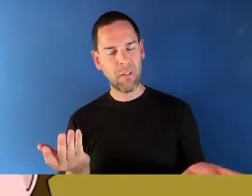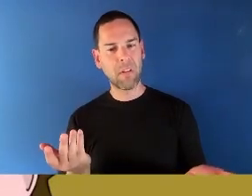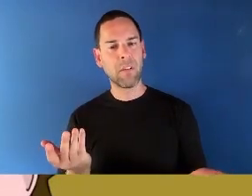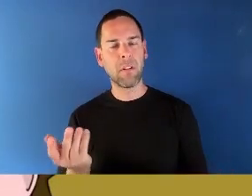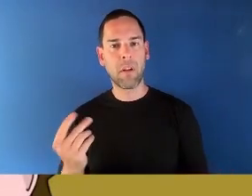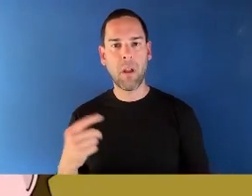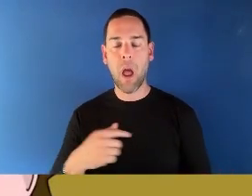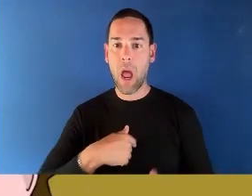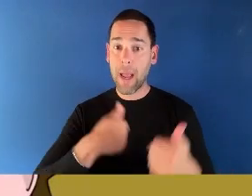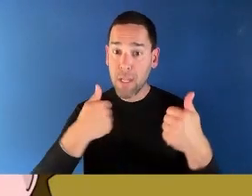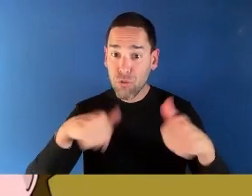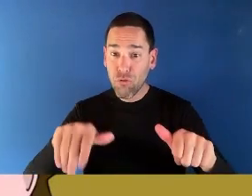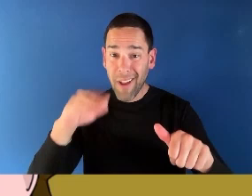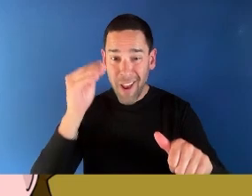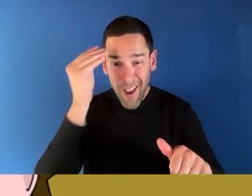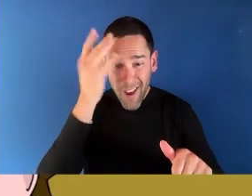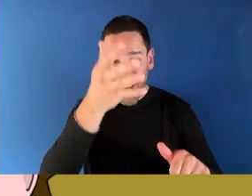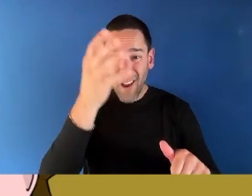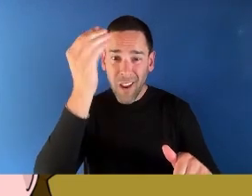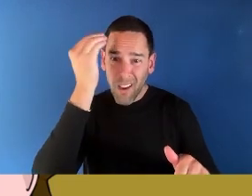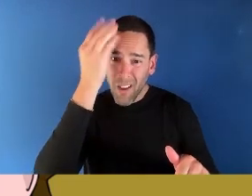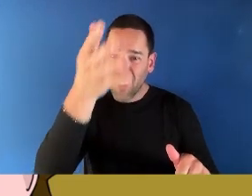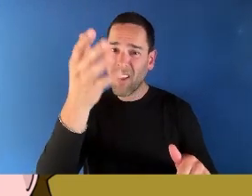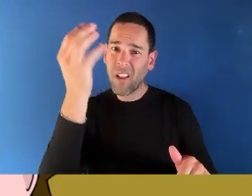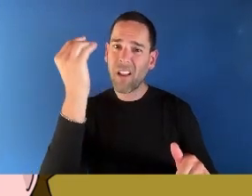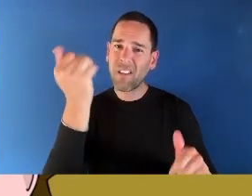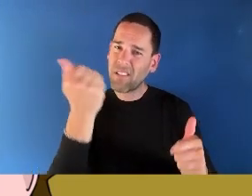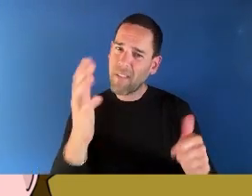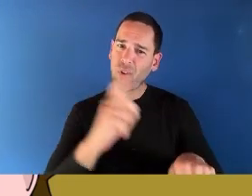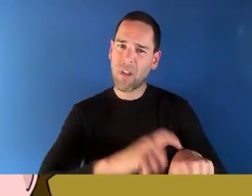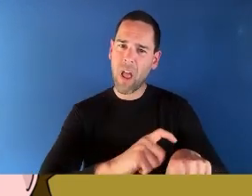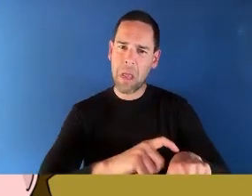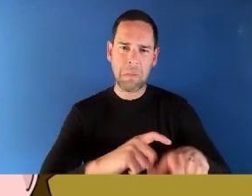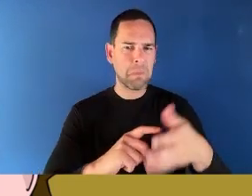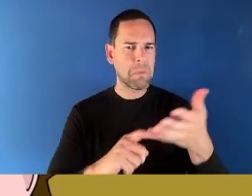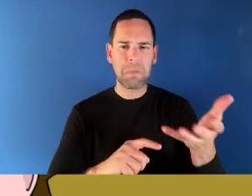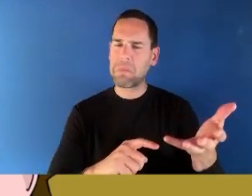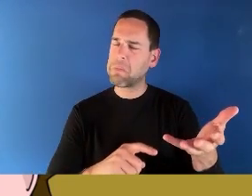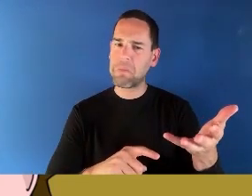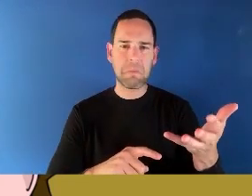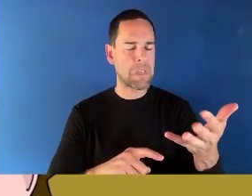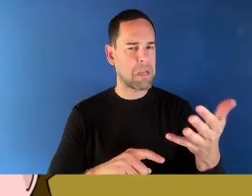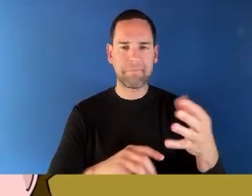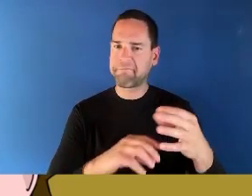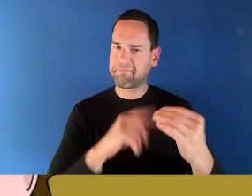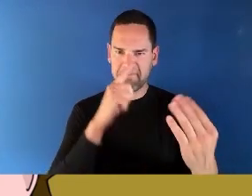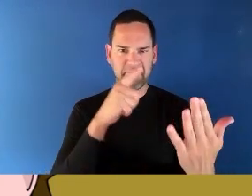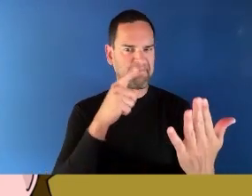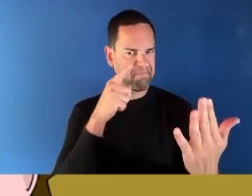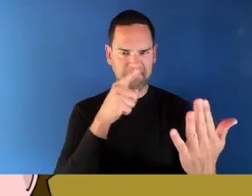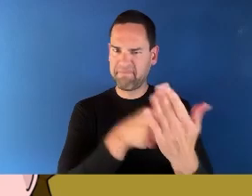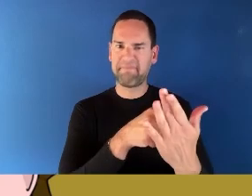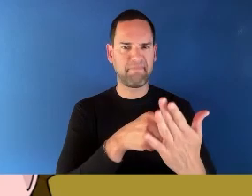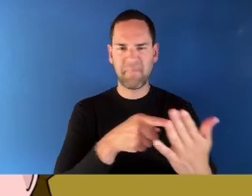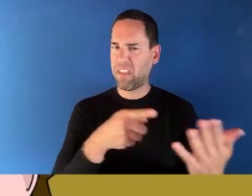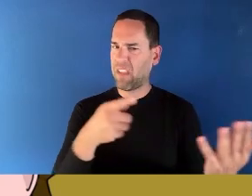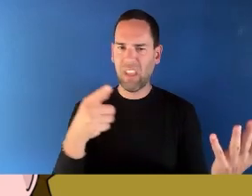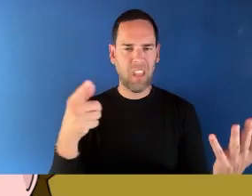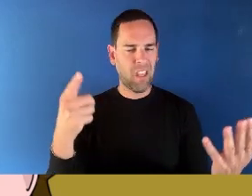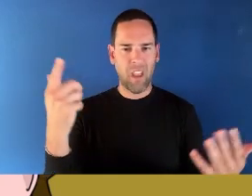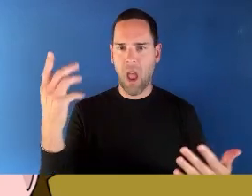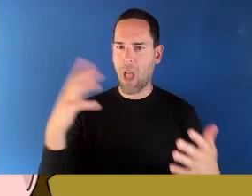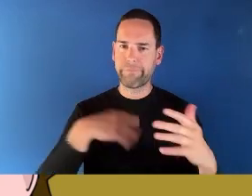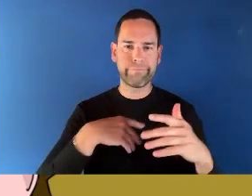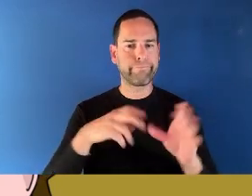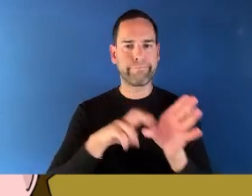I tried to communicate multiple times. Um, I was unsuccessful. I ended up dropping the class, but and